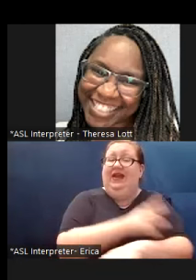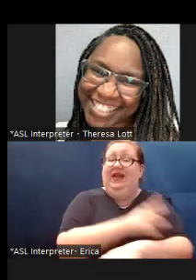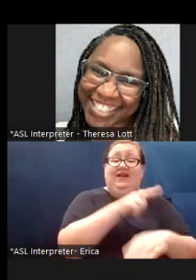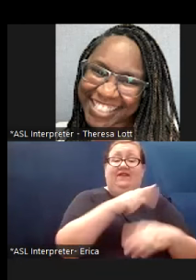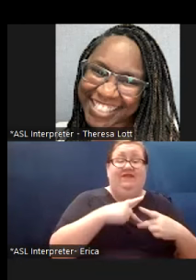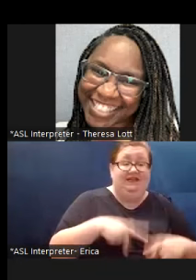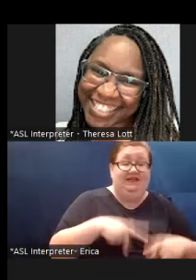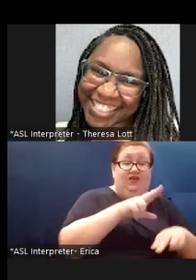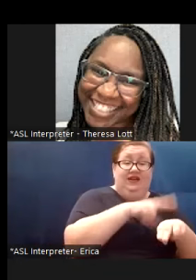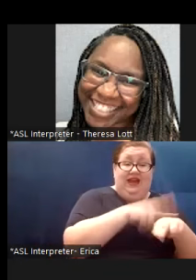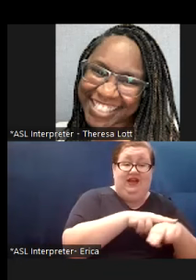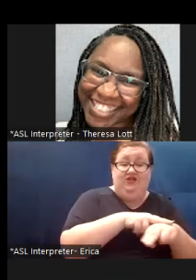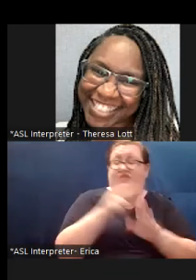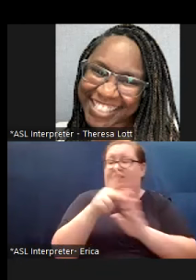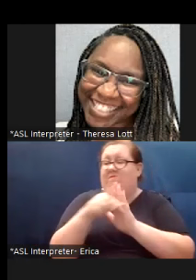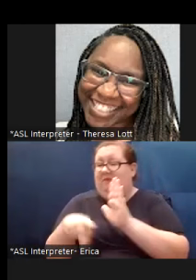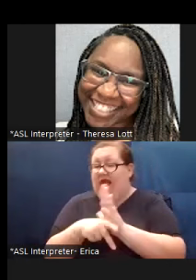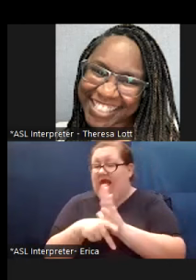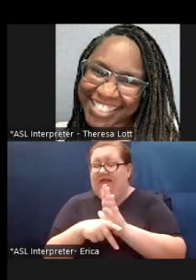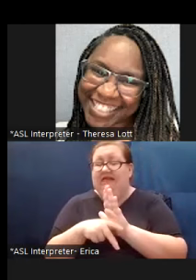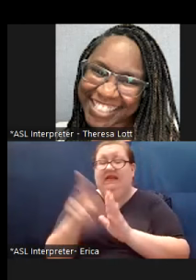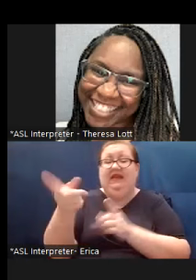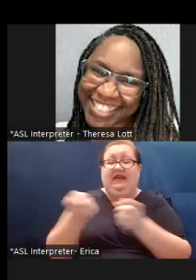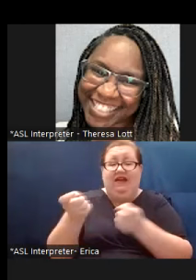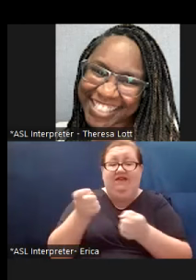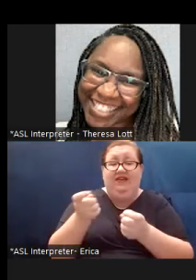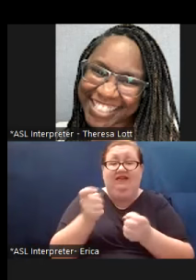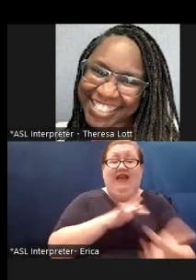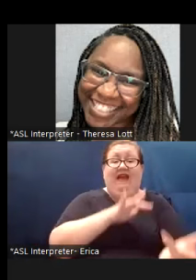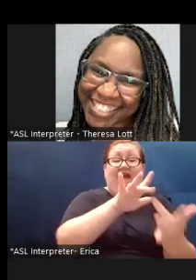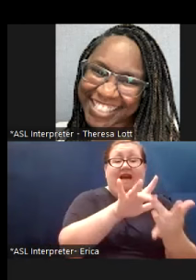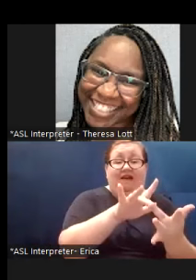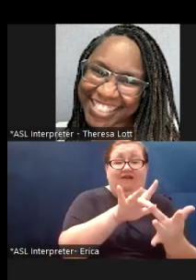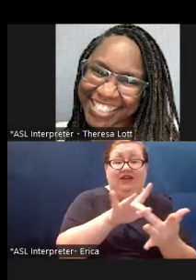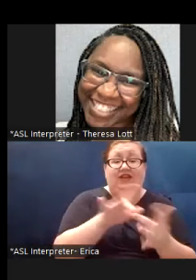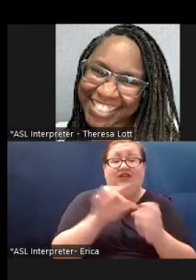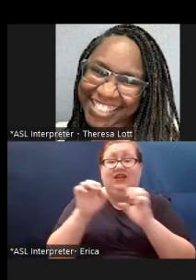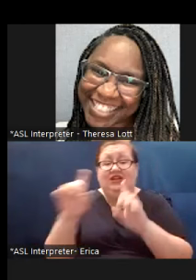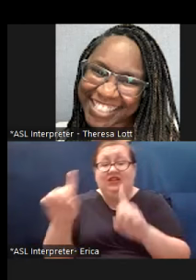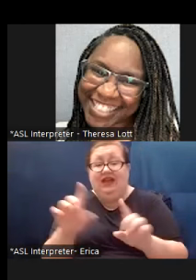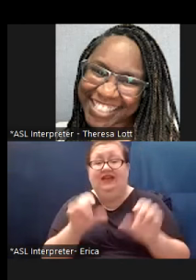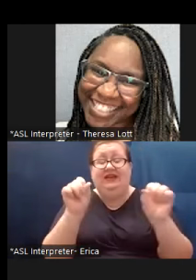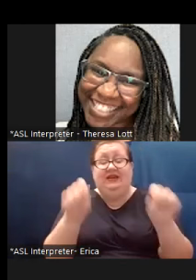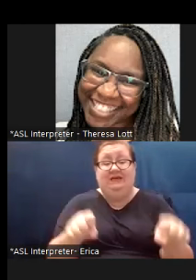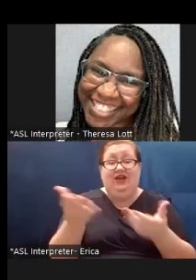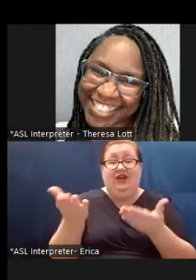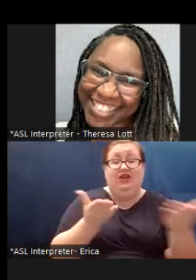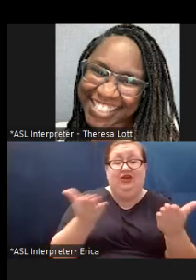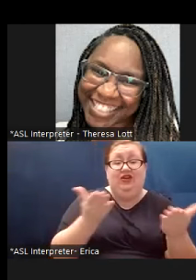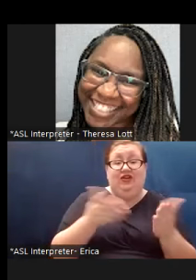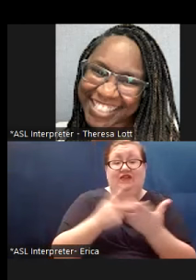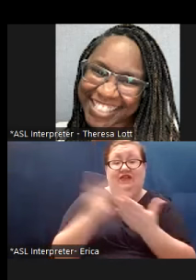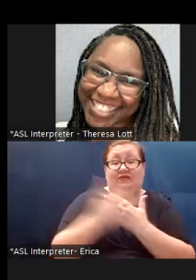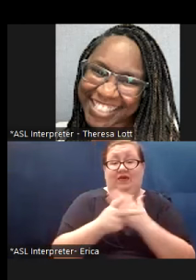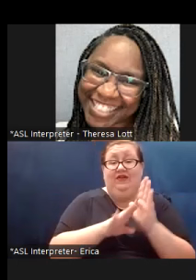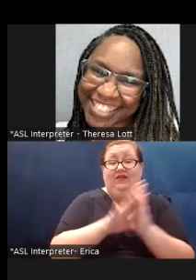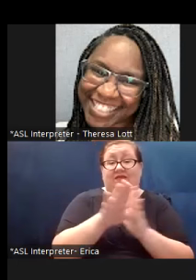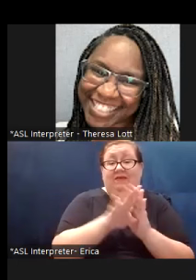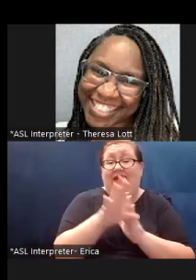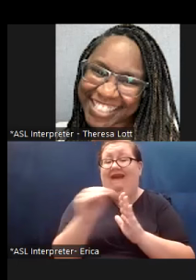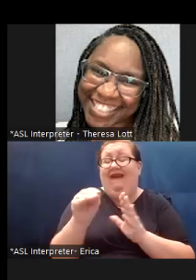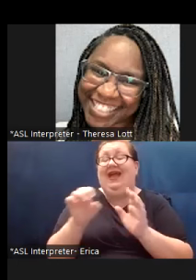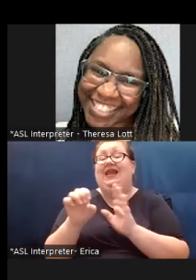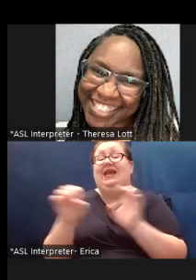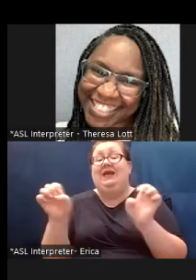and governance, outreach, education, and capacity building, service and program development, and emergency response and